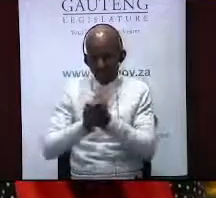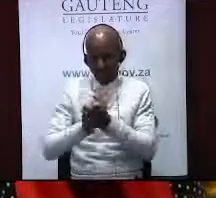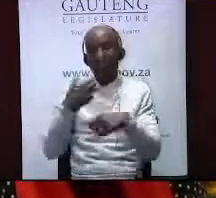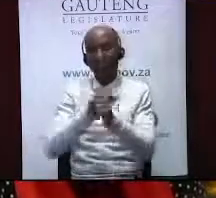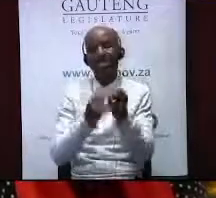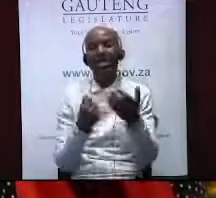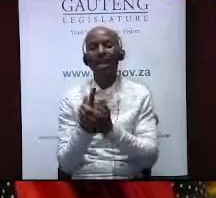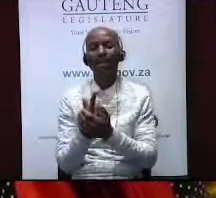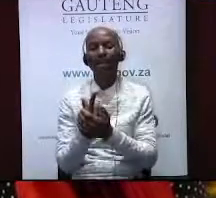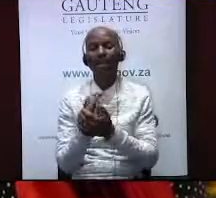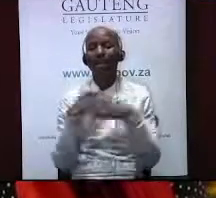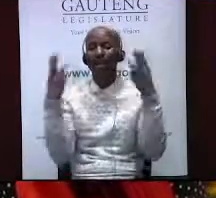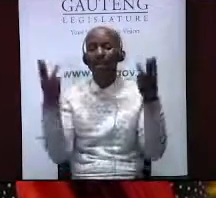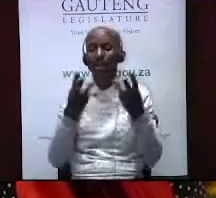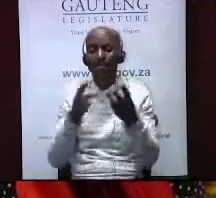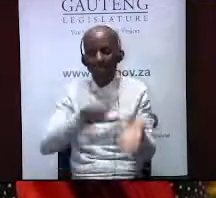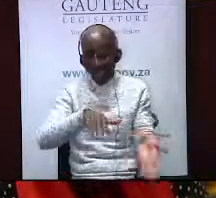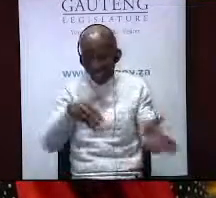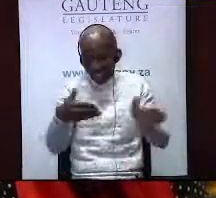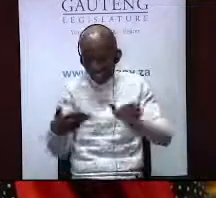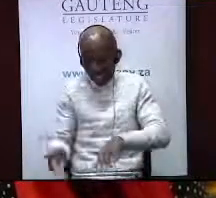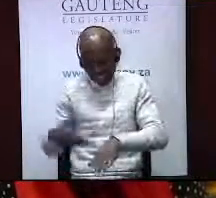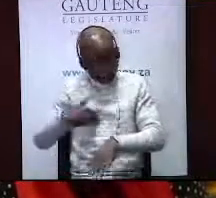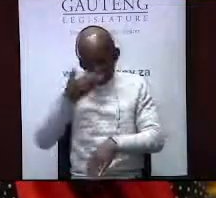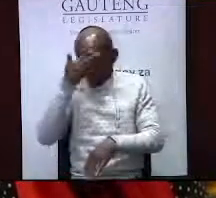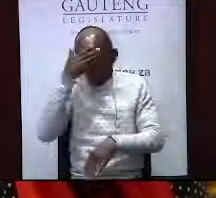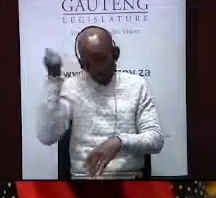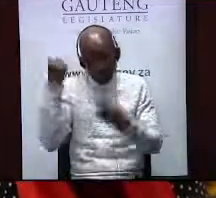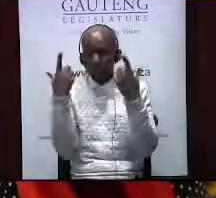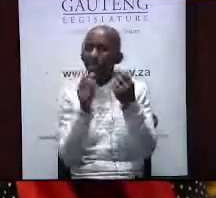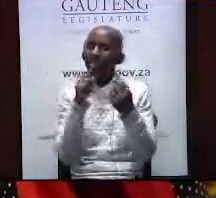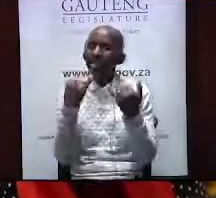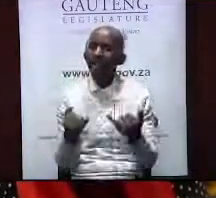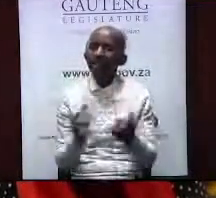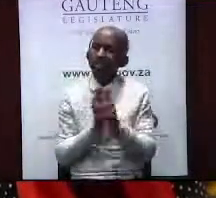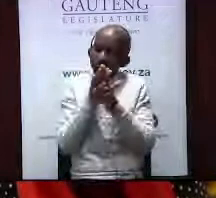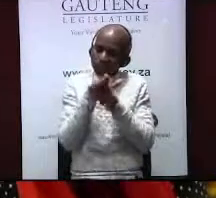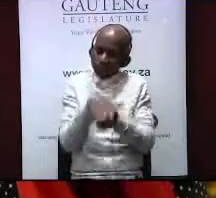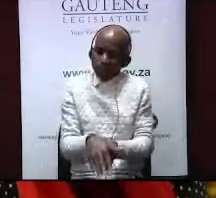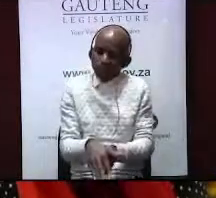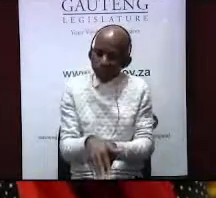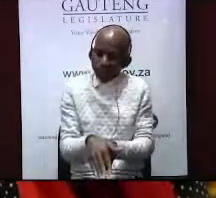happen. Our people are dying. They don't know what to do. They're depressed.